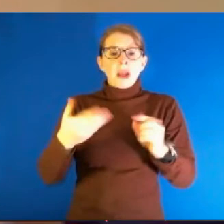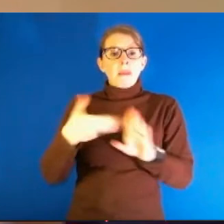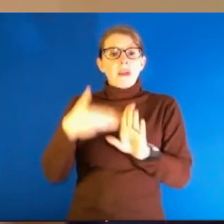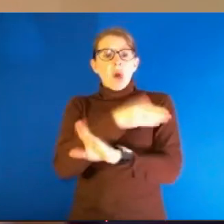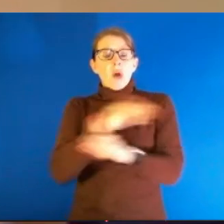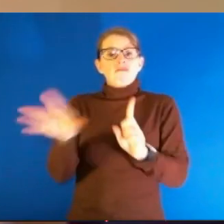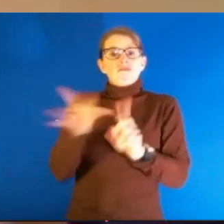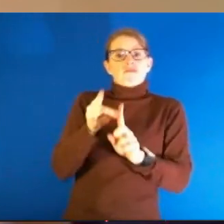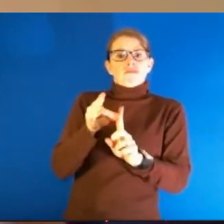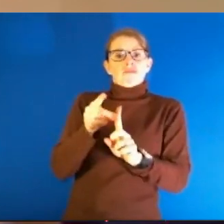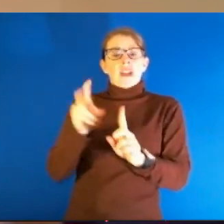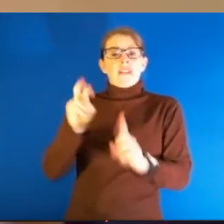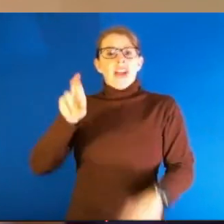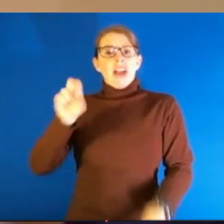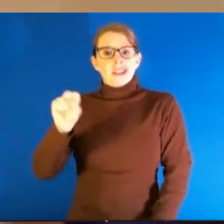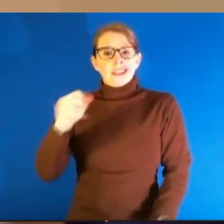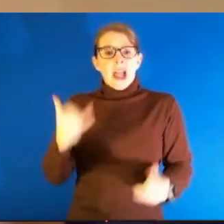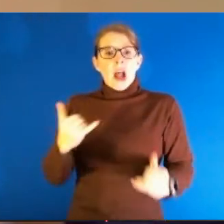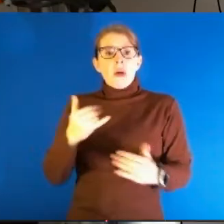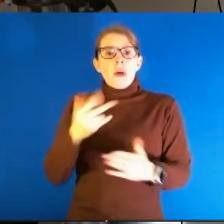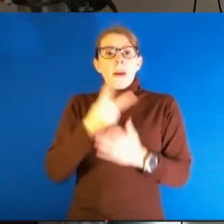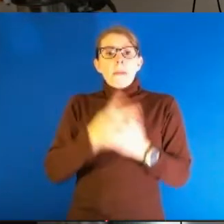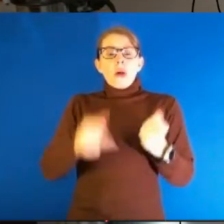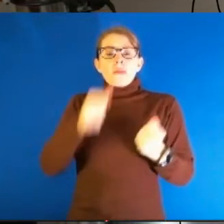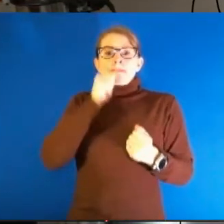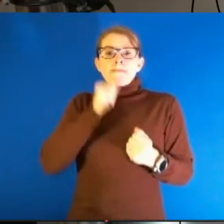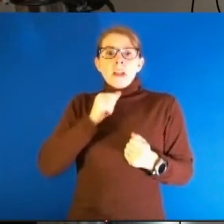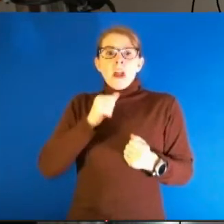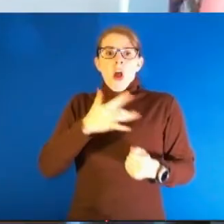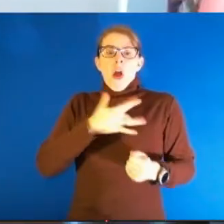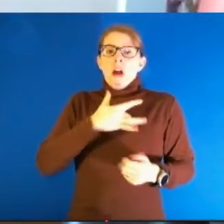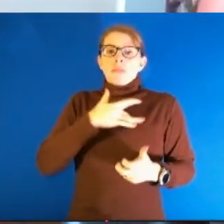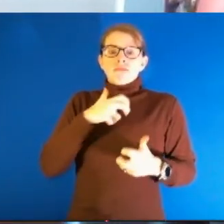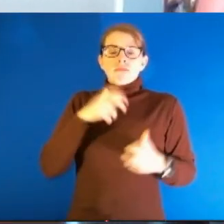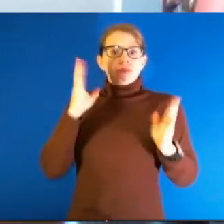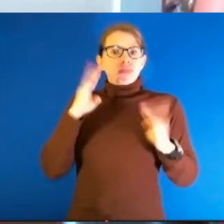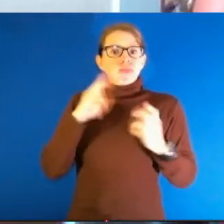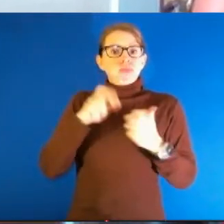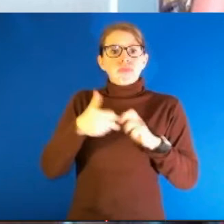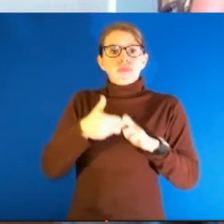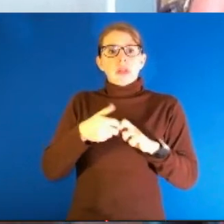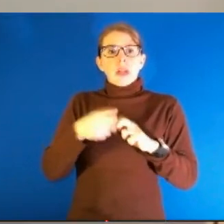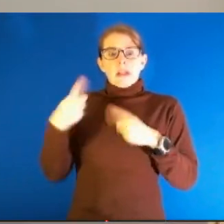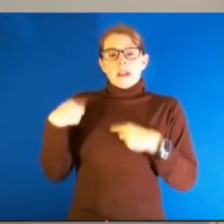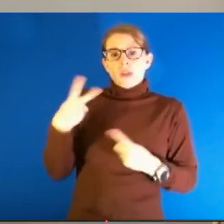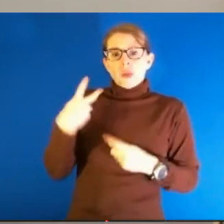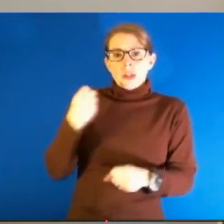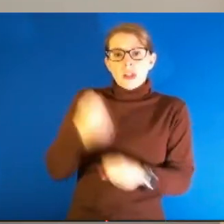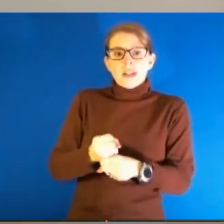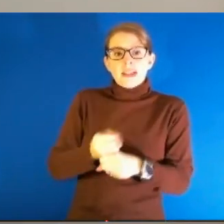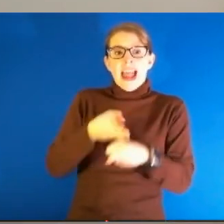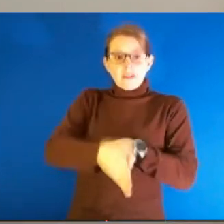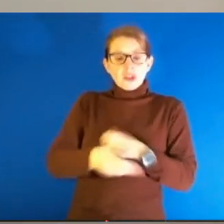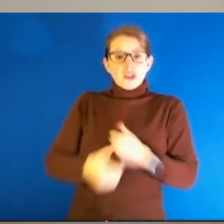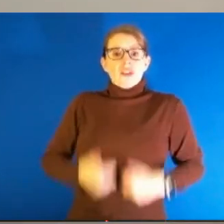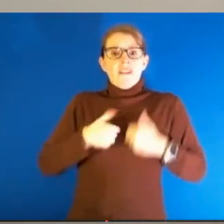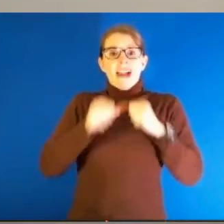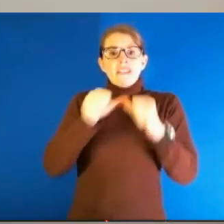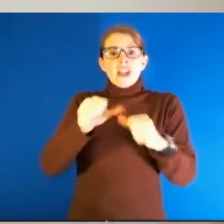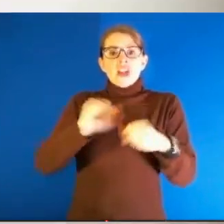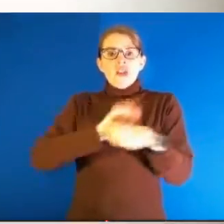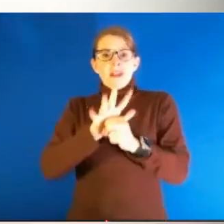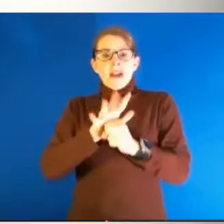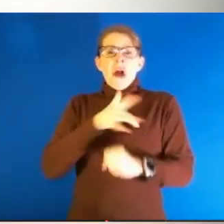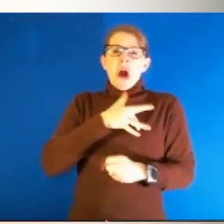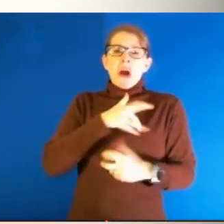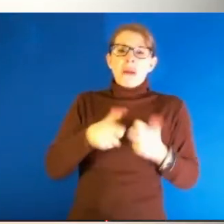virus. Now they're both suffering extreme heart trouble nearly 2 years after surviving COVID. They have such heart